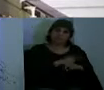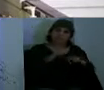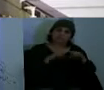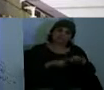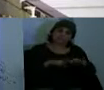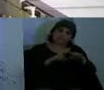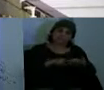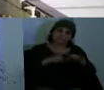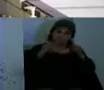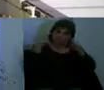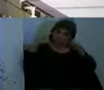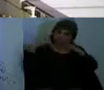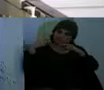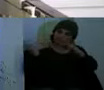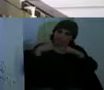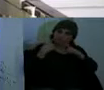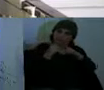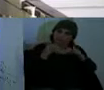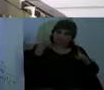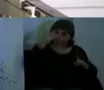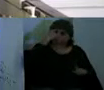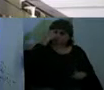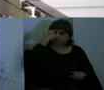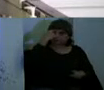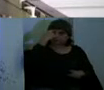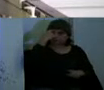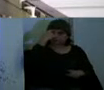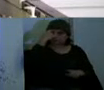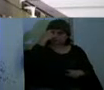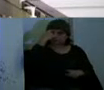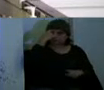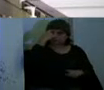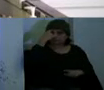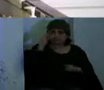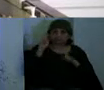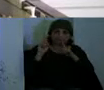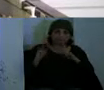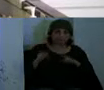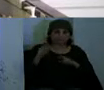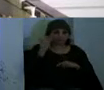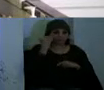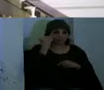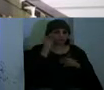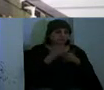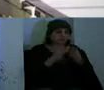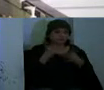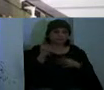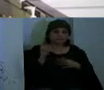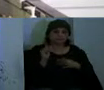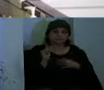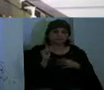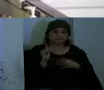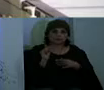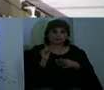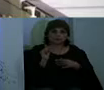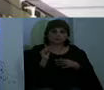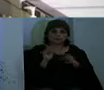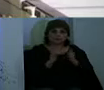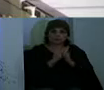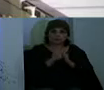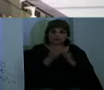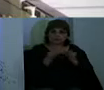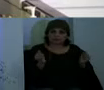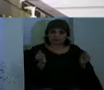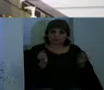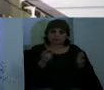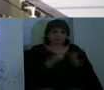on signals from the brain in order to know what to do and how to heal